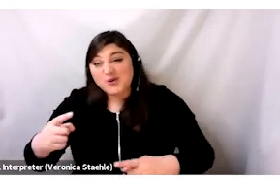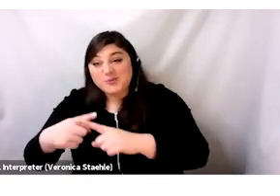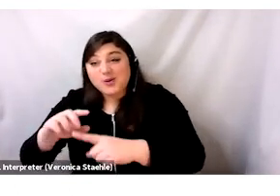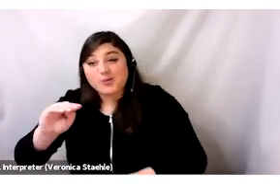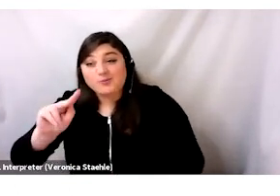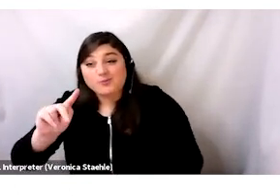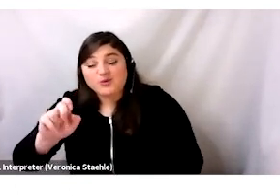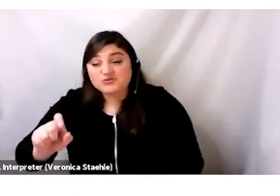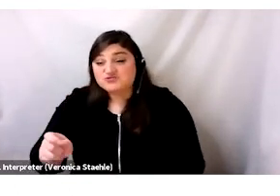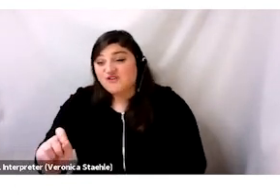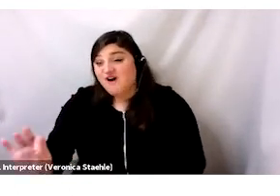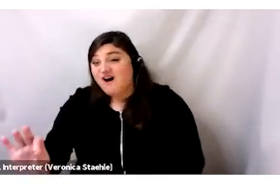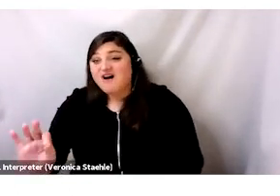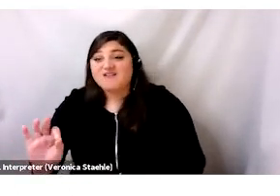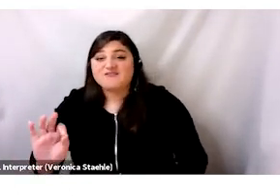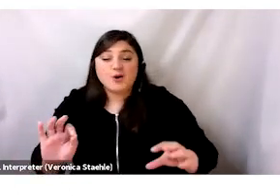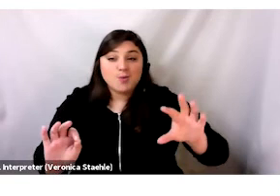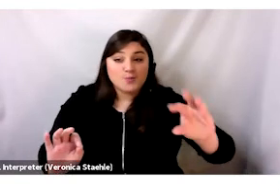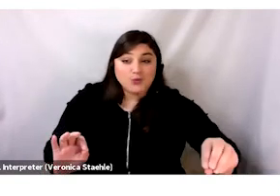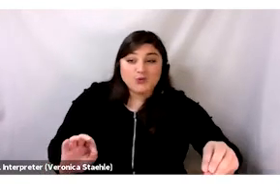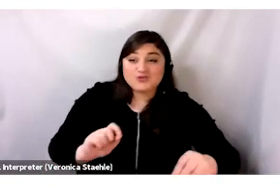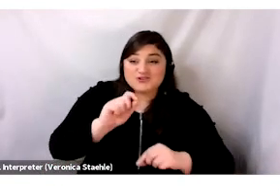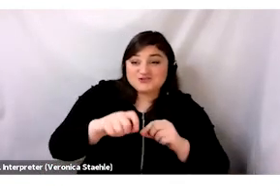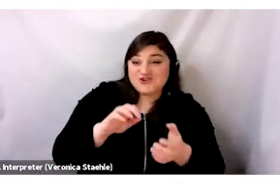accounts of people who